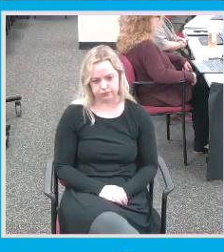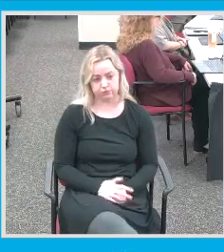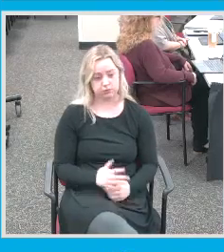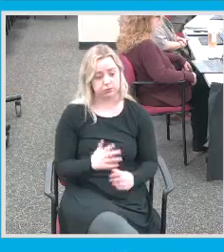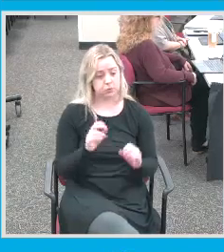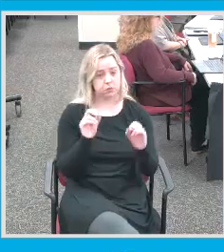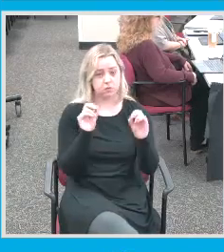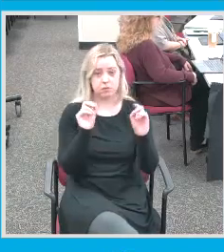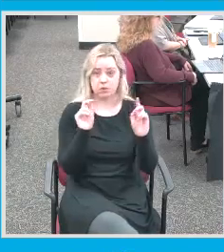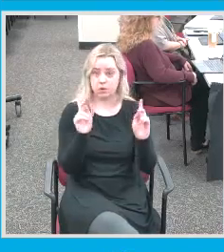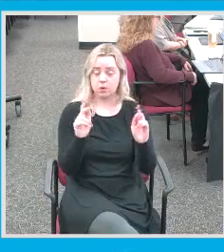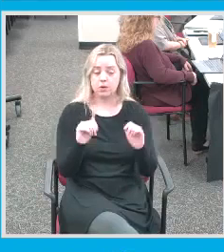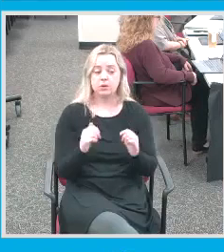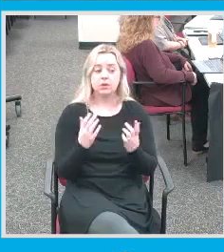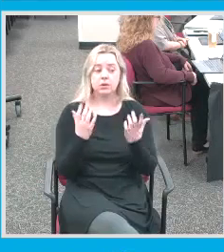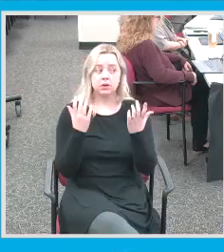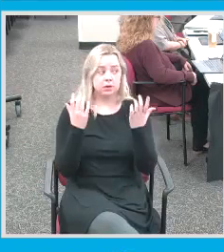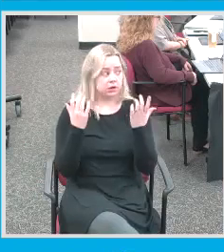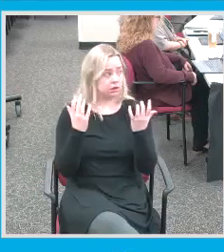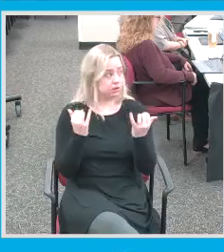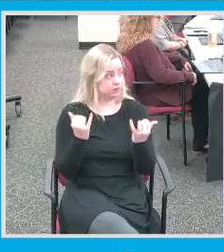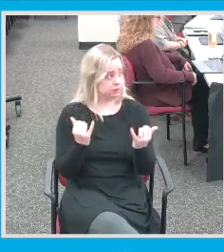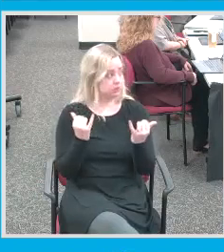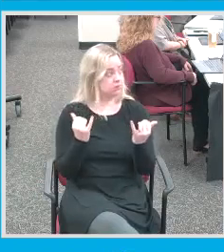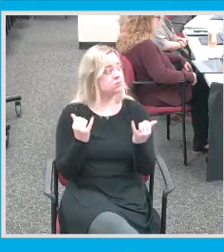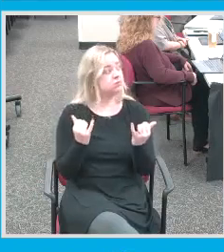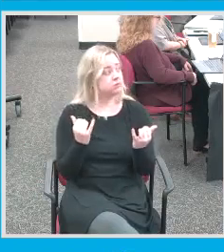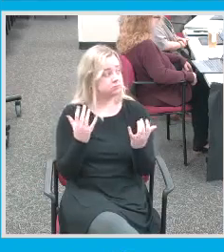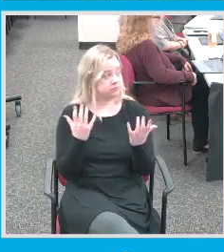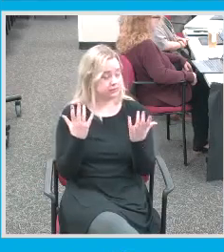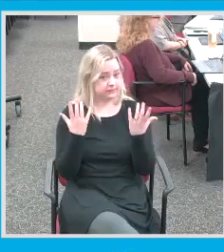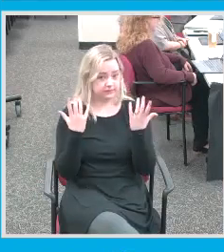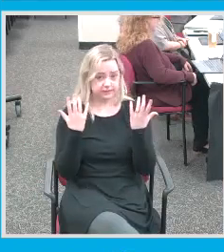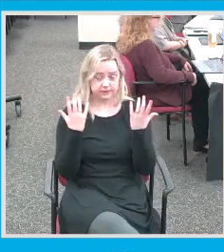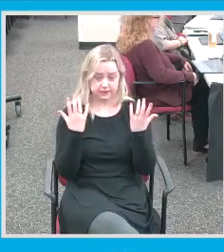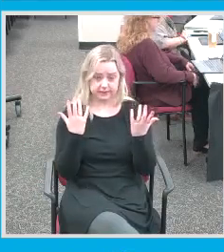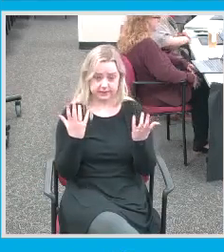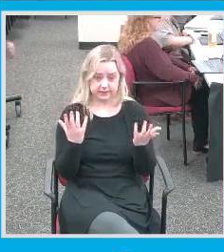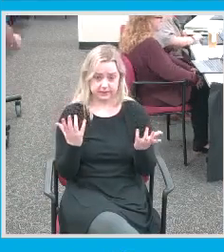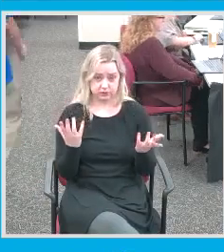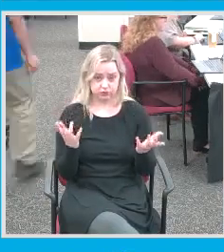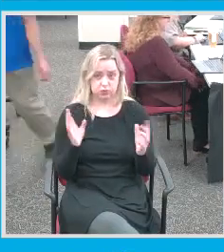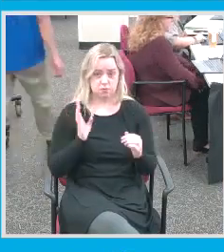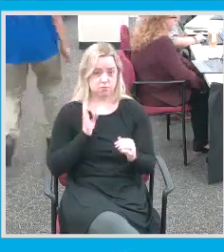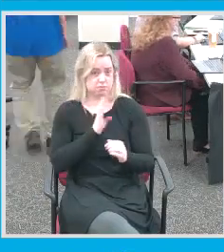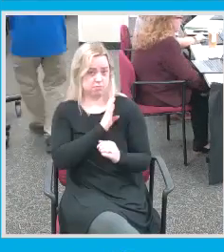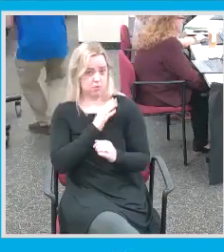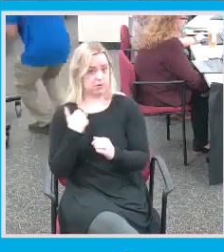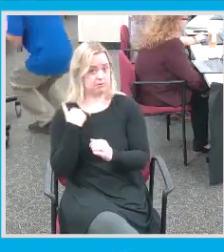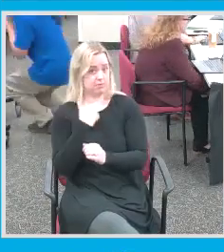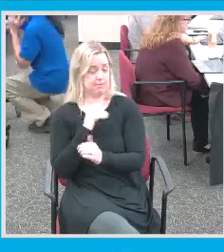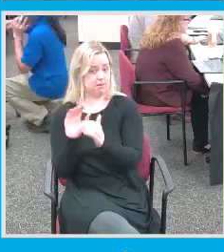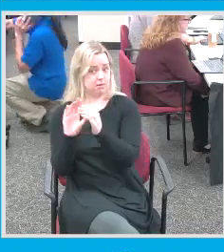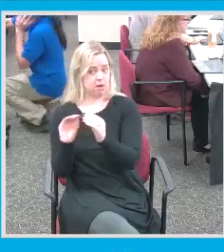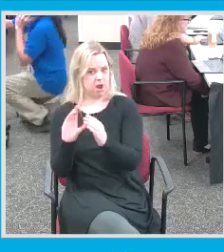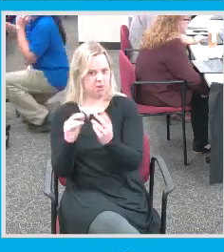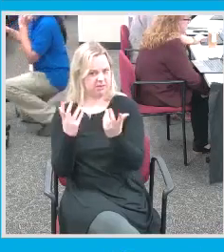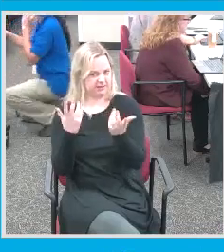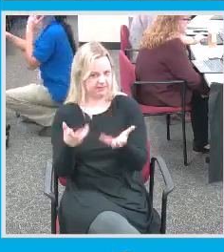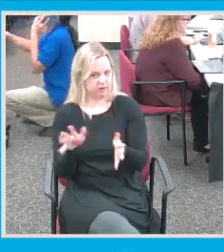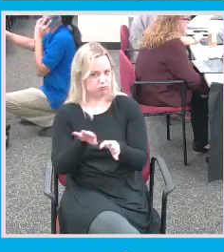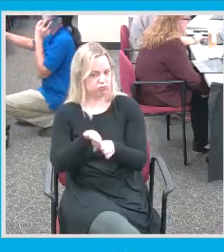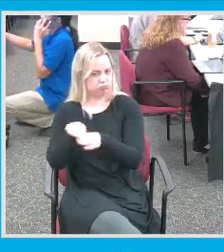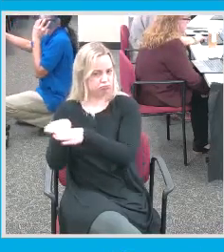Okay, and with that, I think we have concluded our board member comments. We're going on to